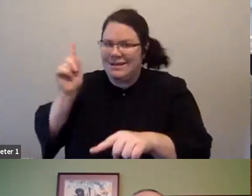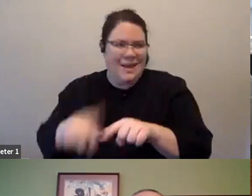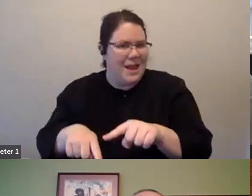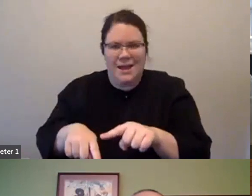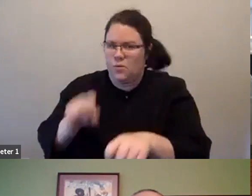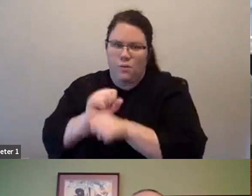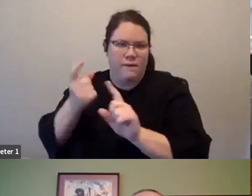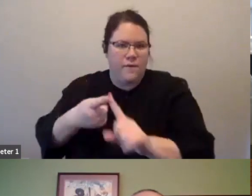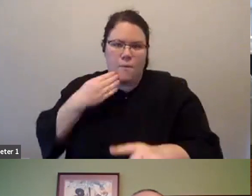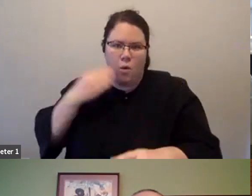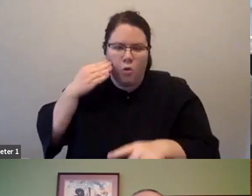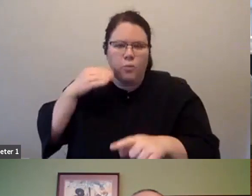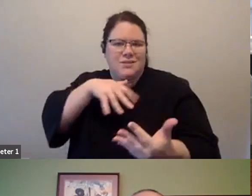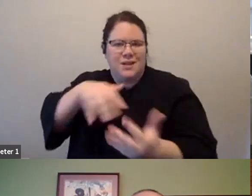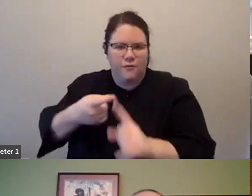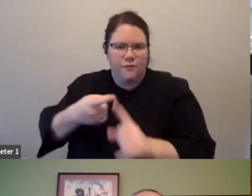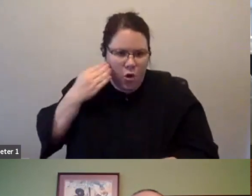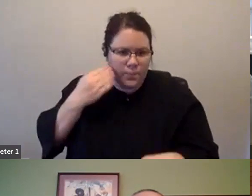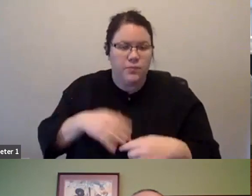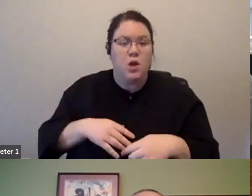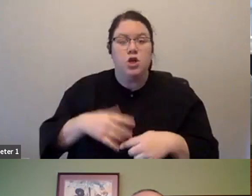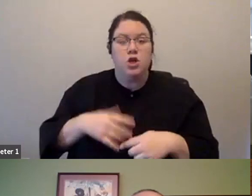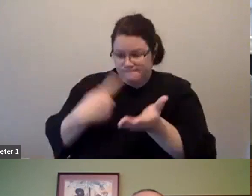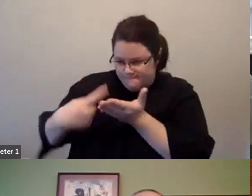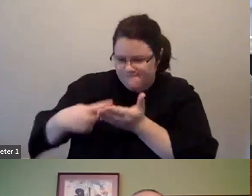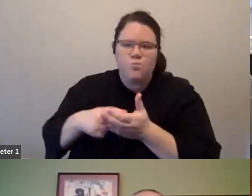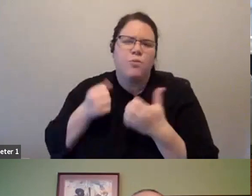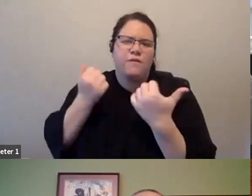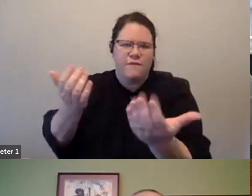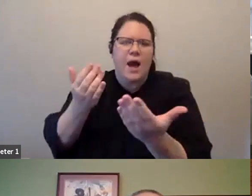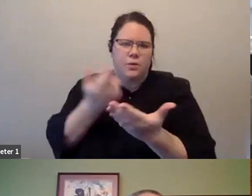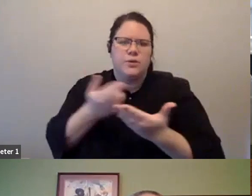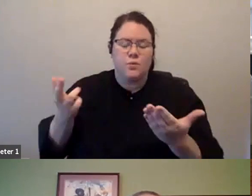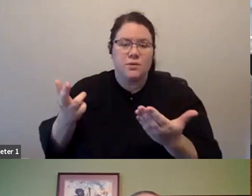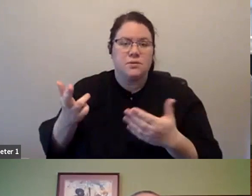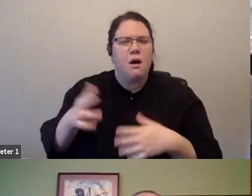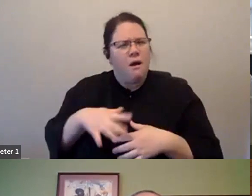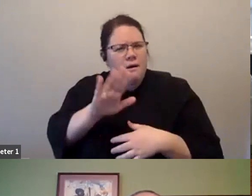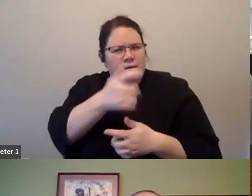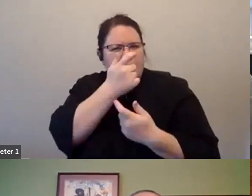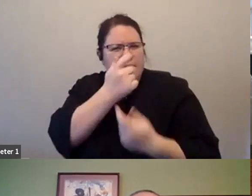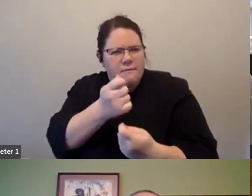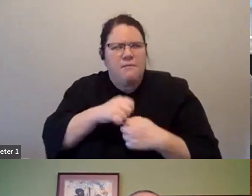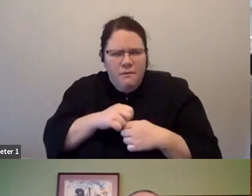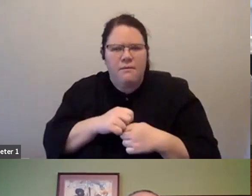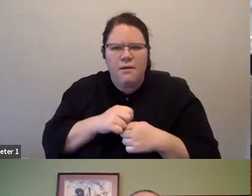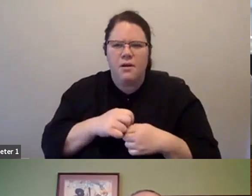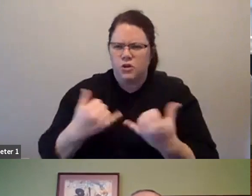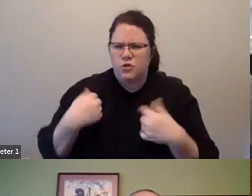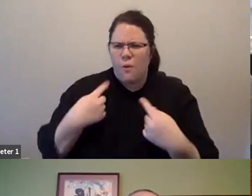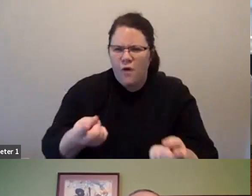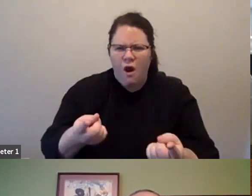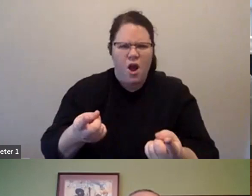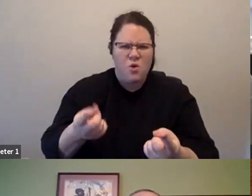provide the necessary supports as a result of that. But what was interesting, of course, is that most everyone at this point has a cell